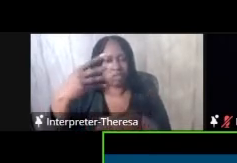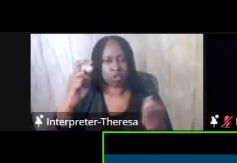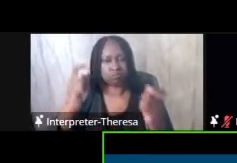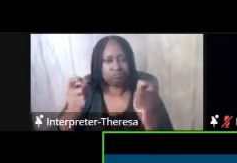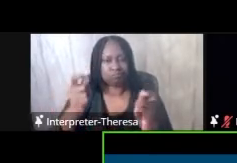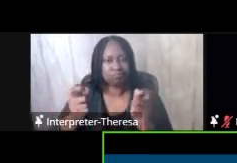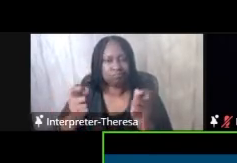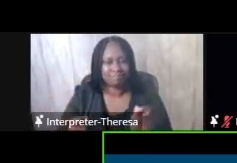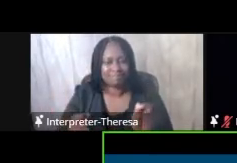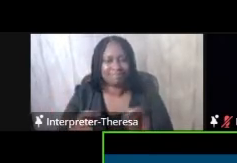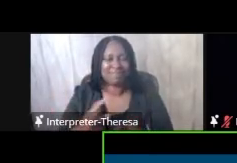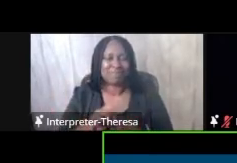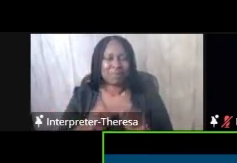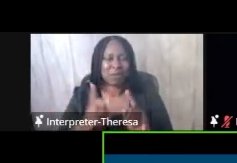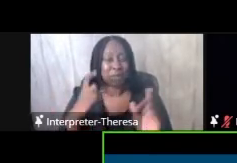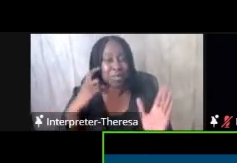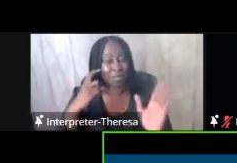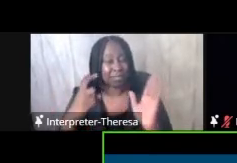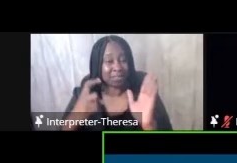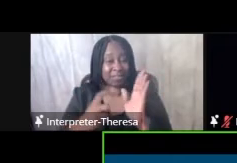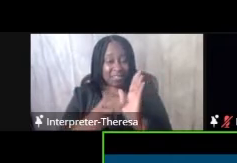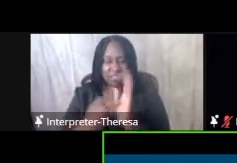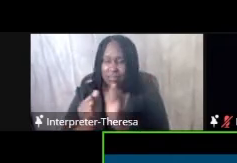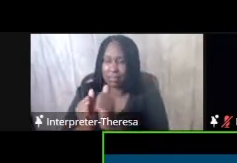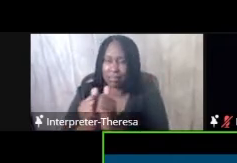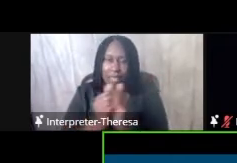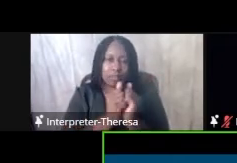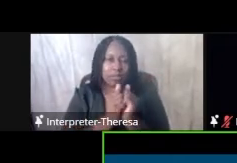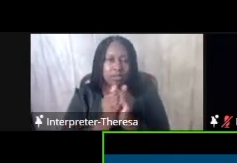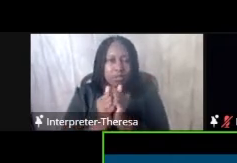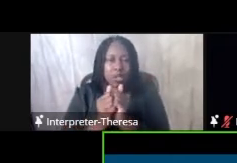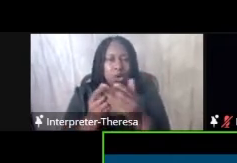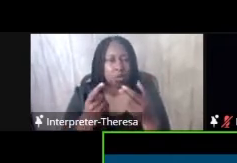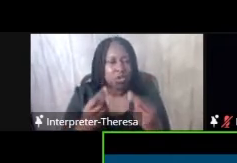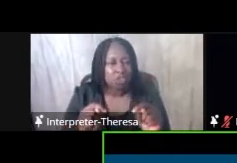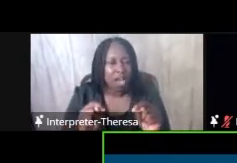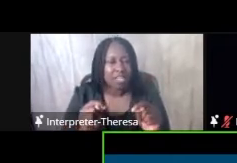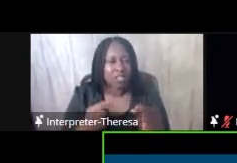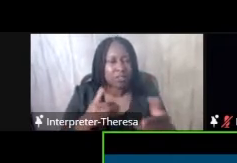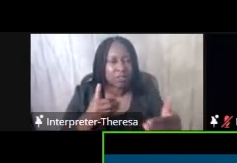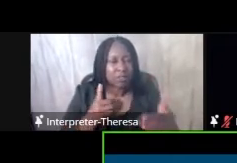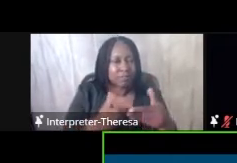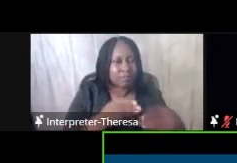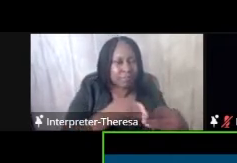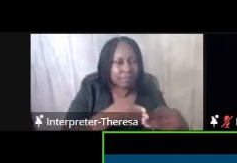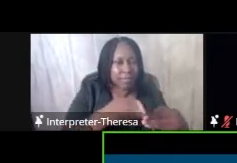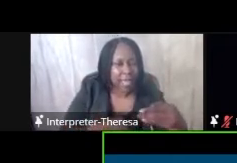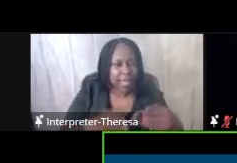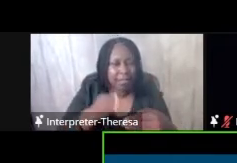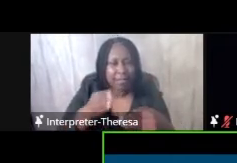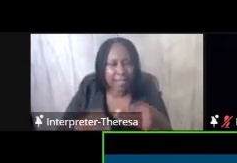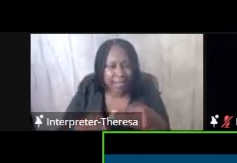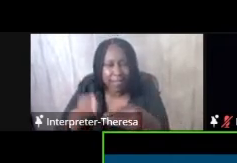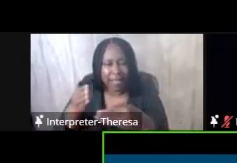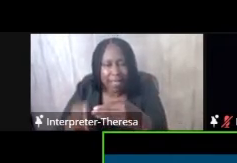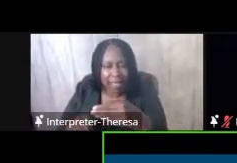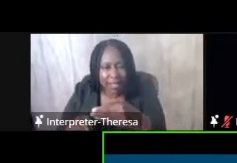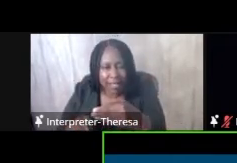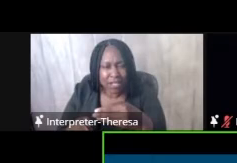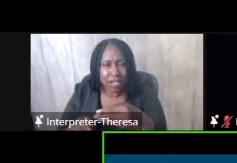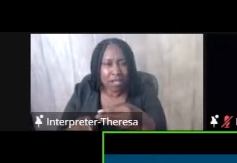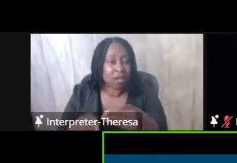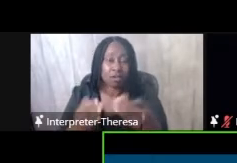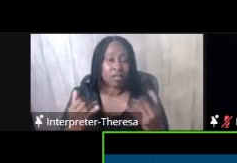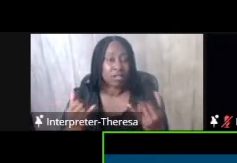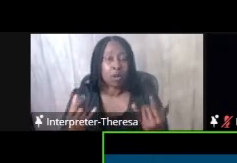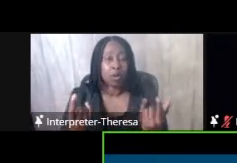while we're all together here, as we're trying to wrap these things up, this is synthesis. Synthesis is complex. And so